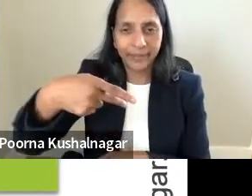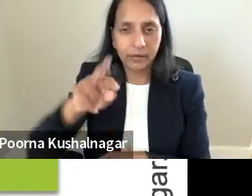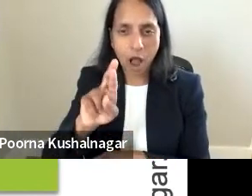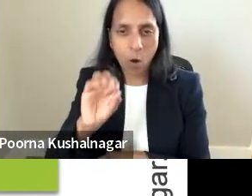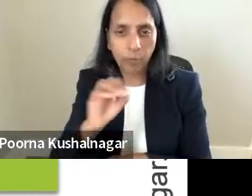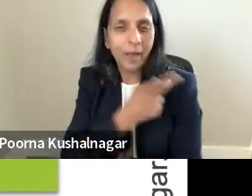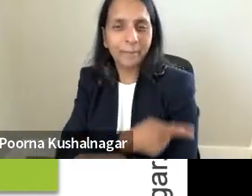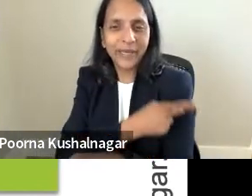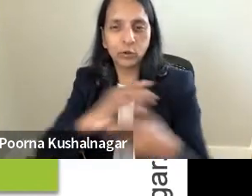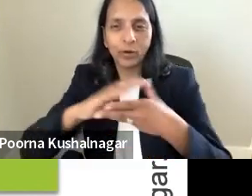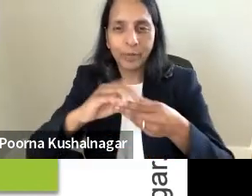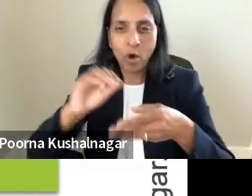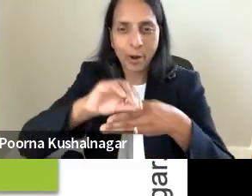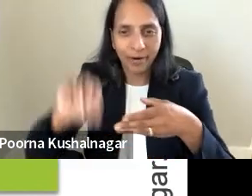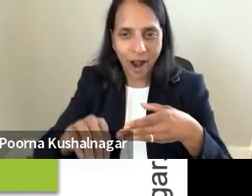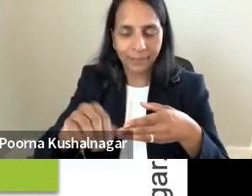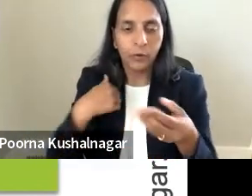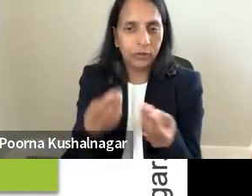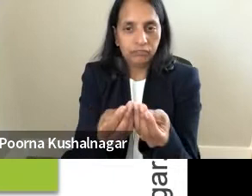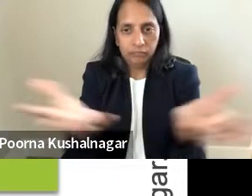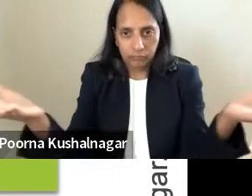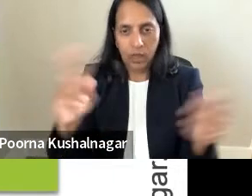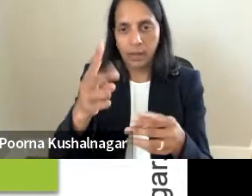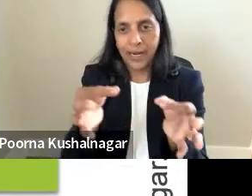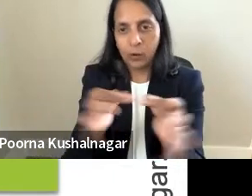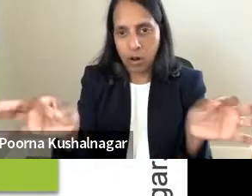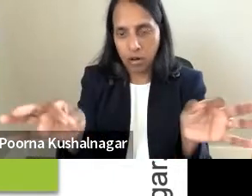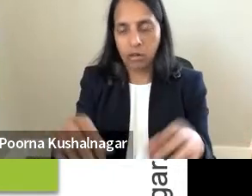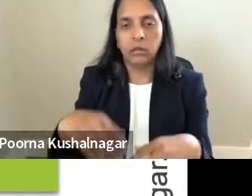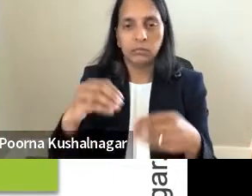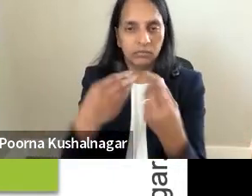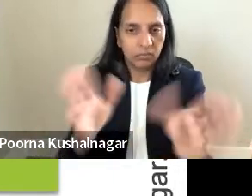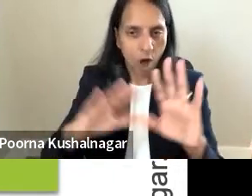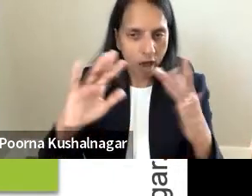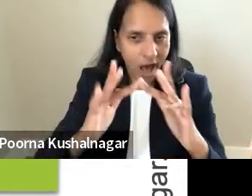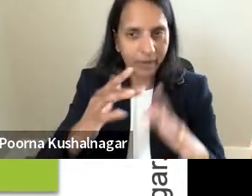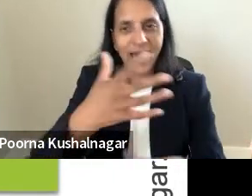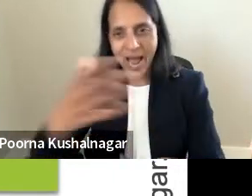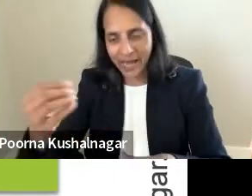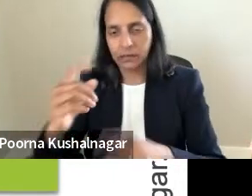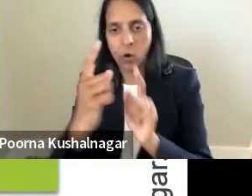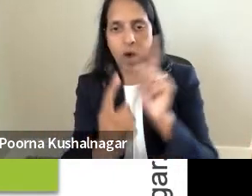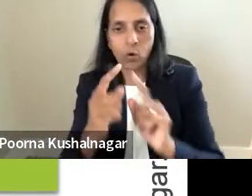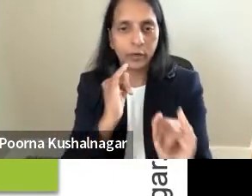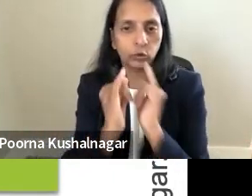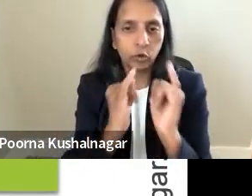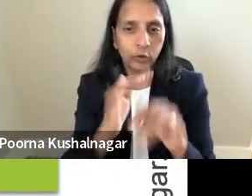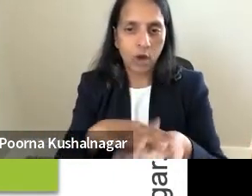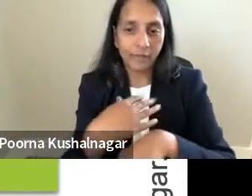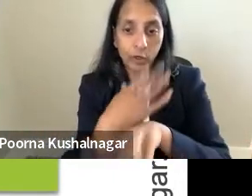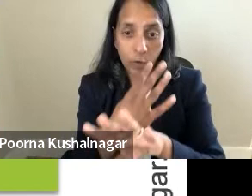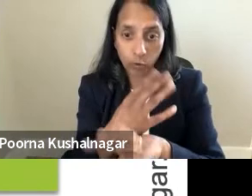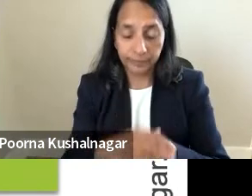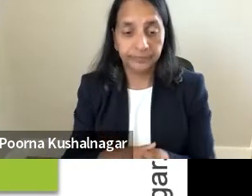So our work, this data, is based on patient-reported outcomes. It was given in a bilingual environment